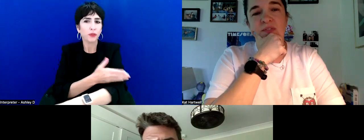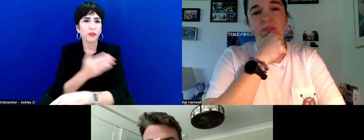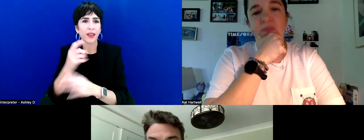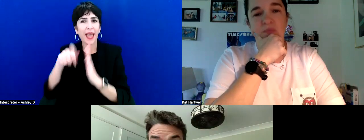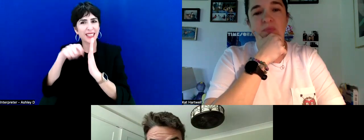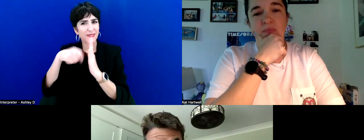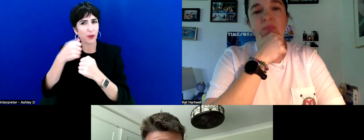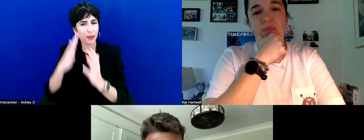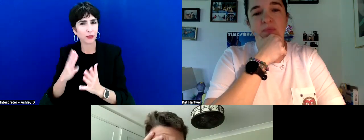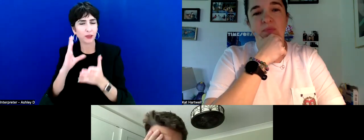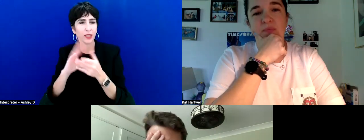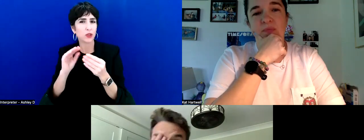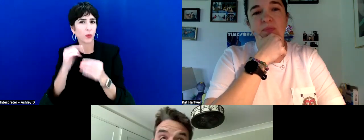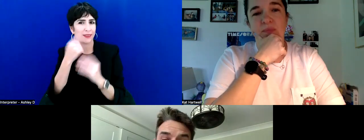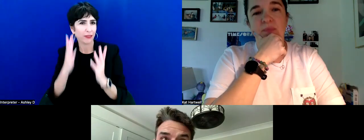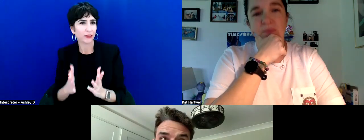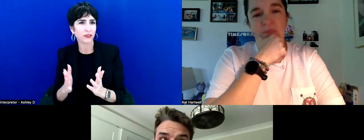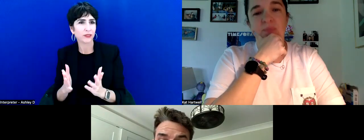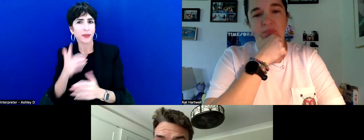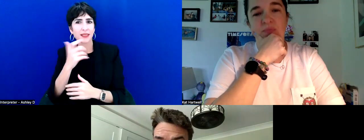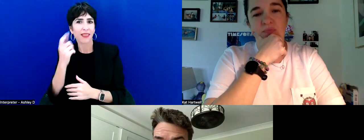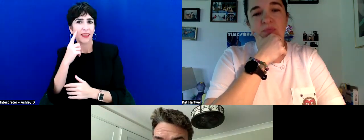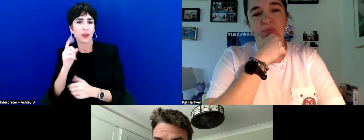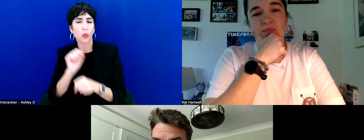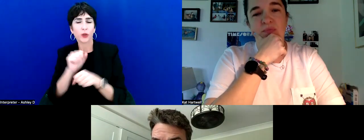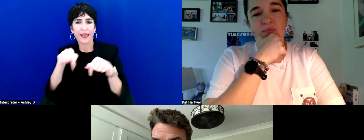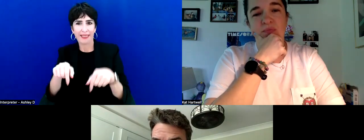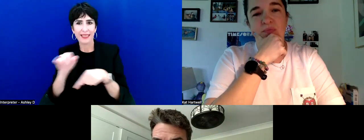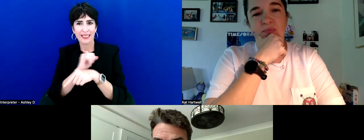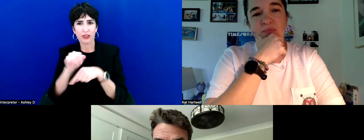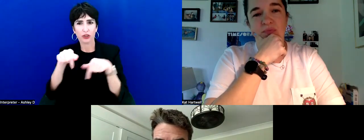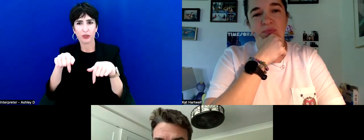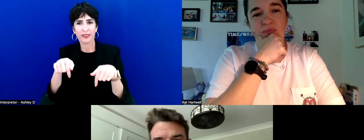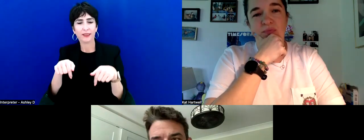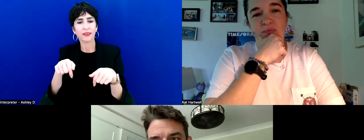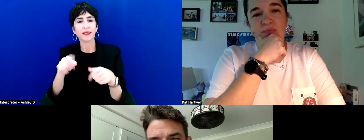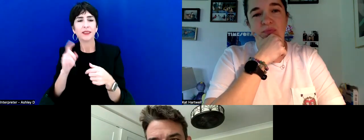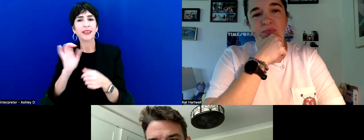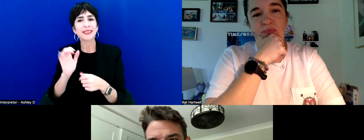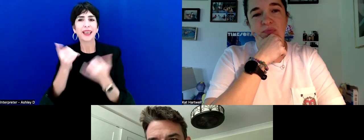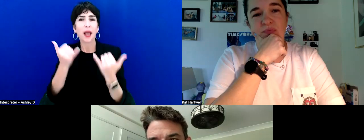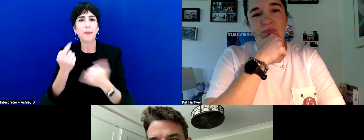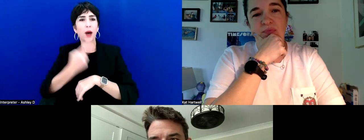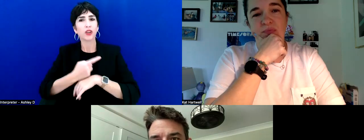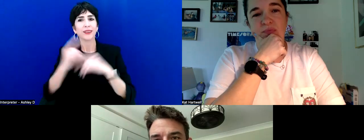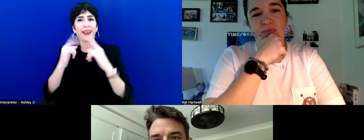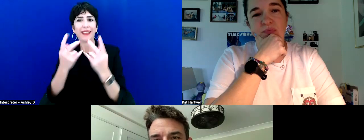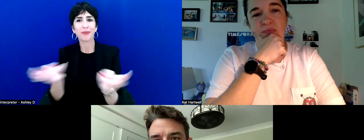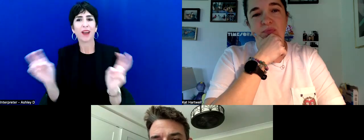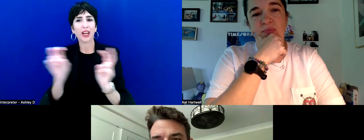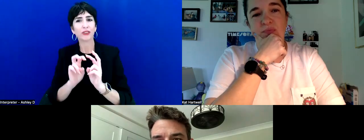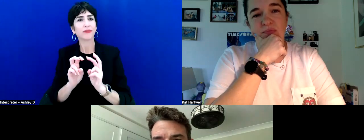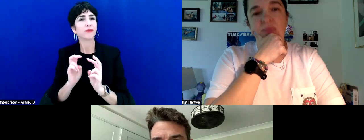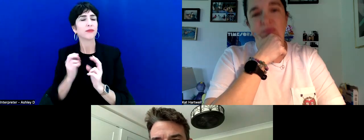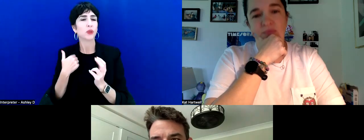and storytellers? Because I think working in this industry is, it's kind of like a modern day campfire. We have an